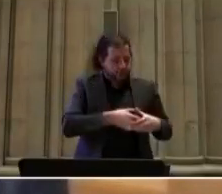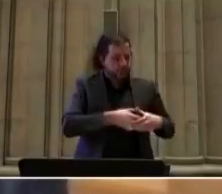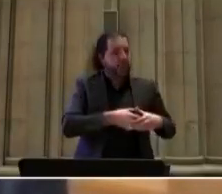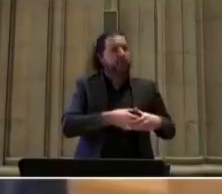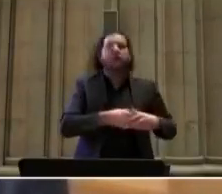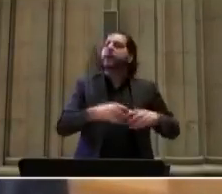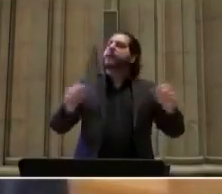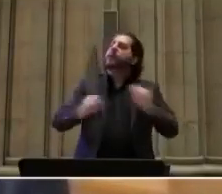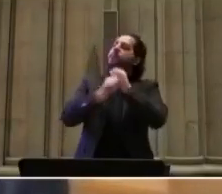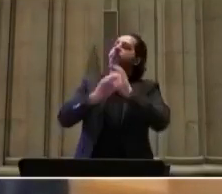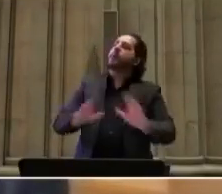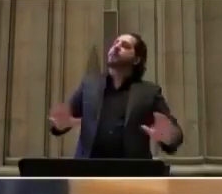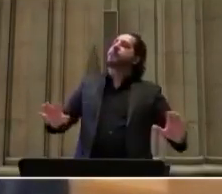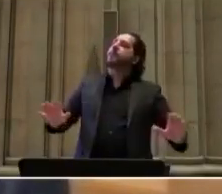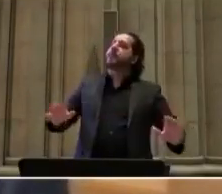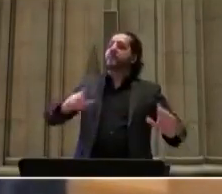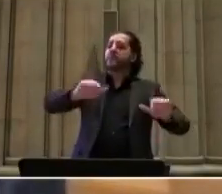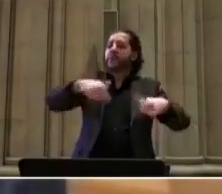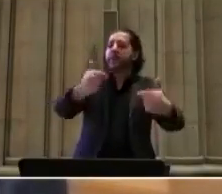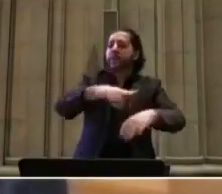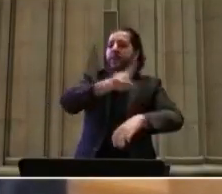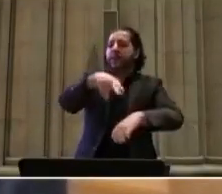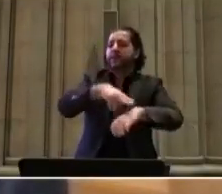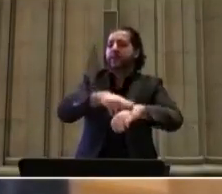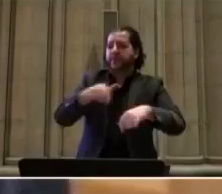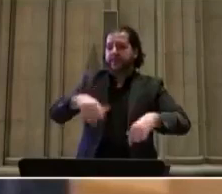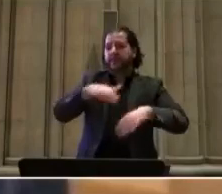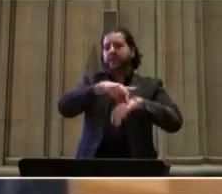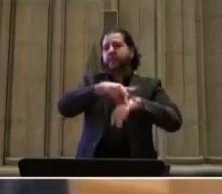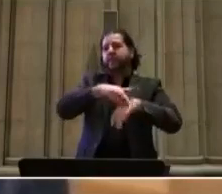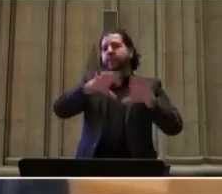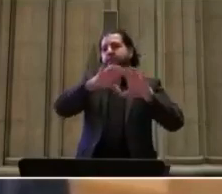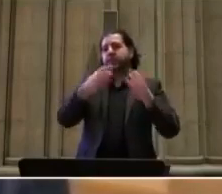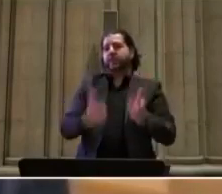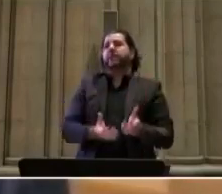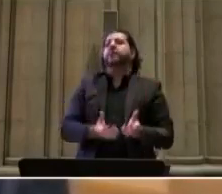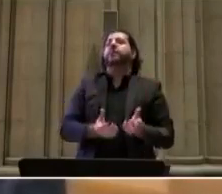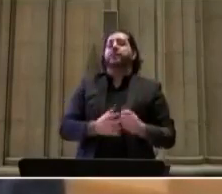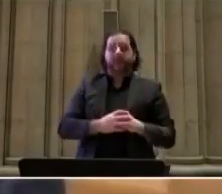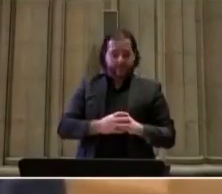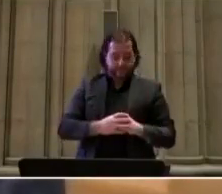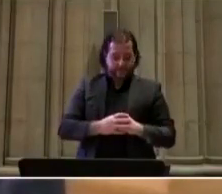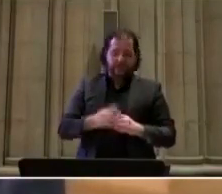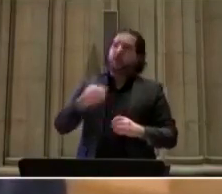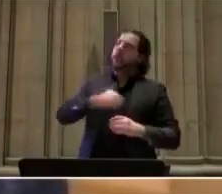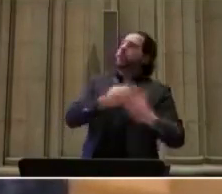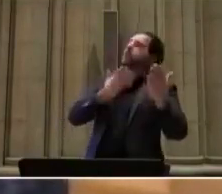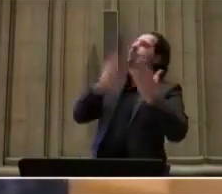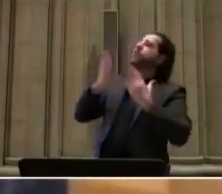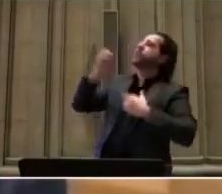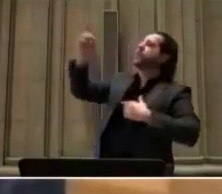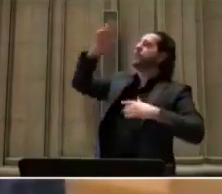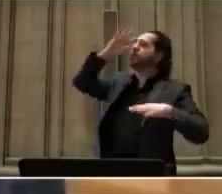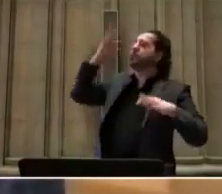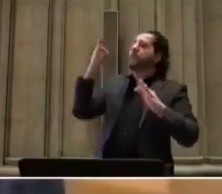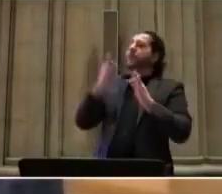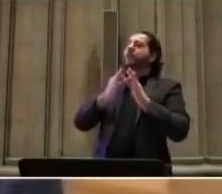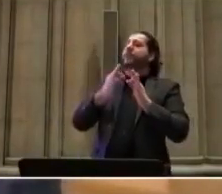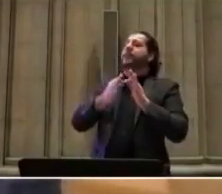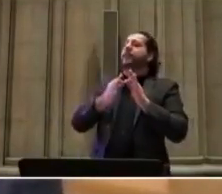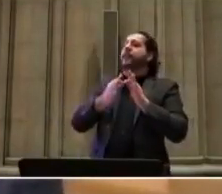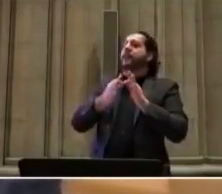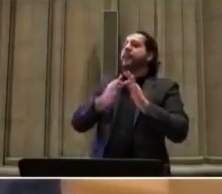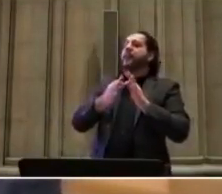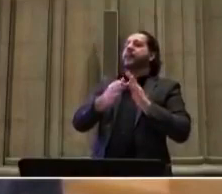and a blessing to other nations of the earth. May we serve you faithfully